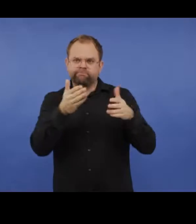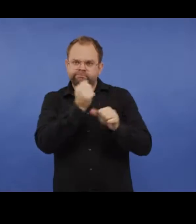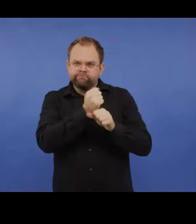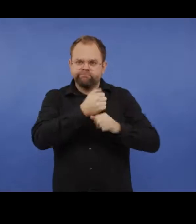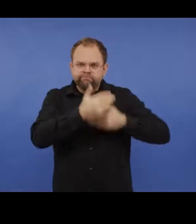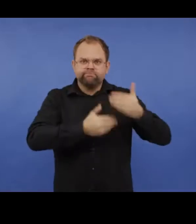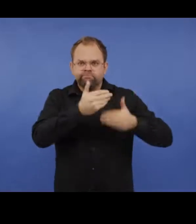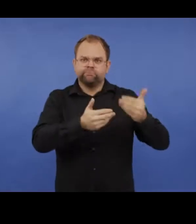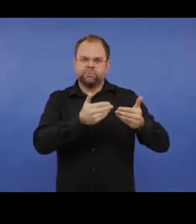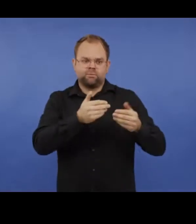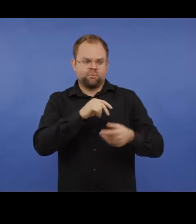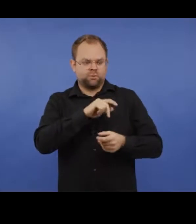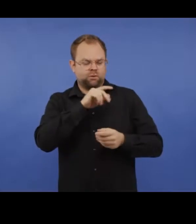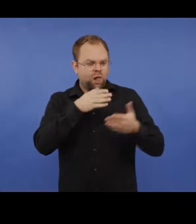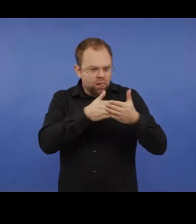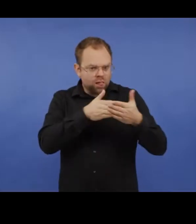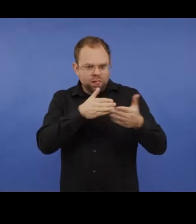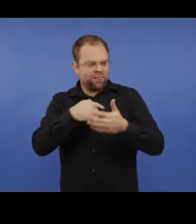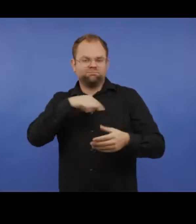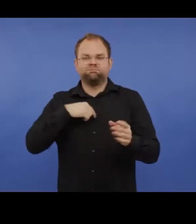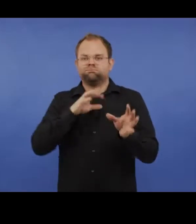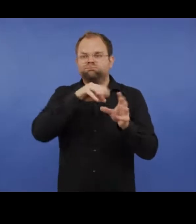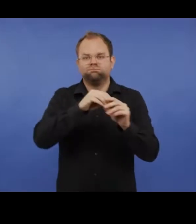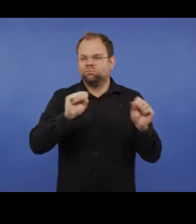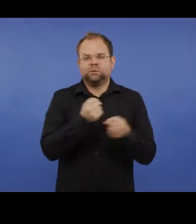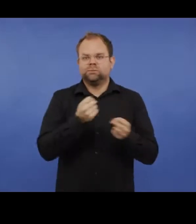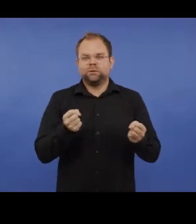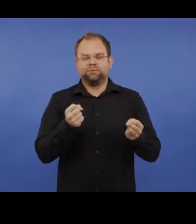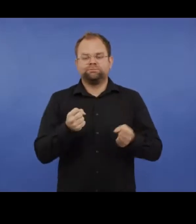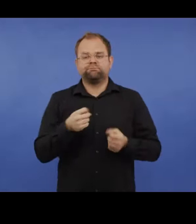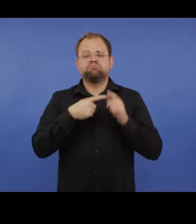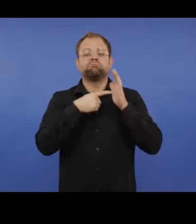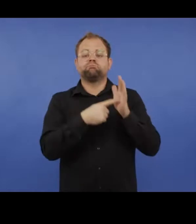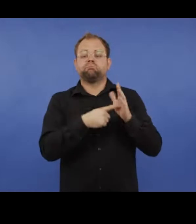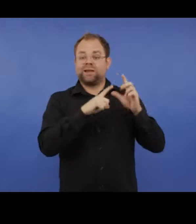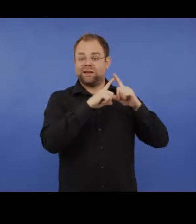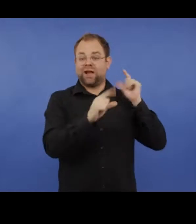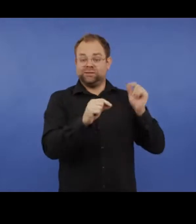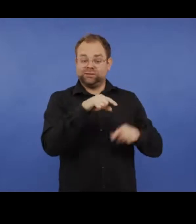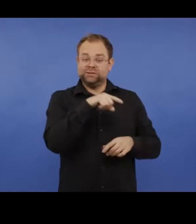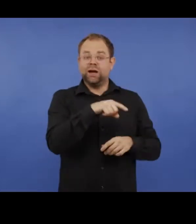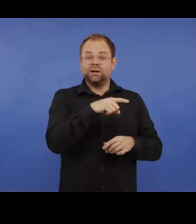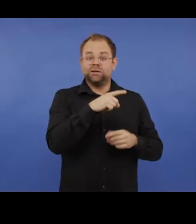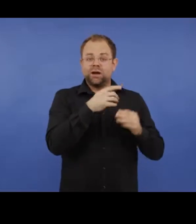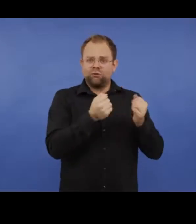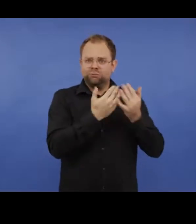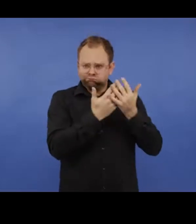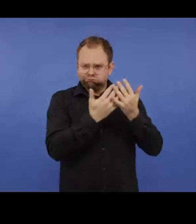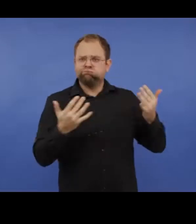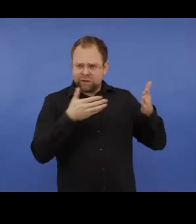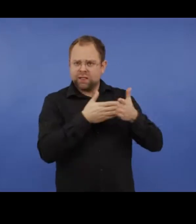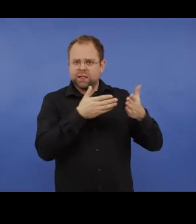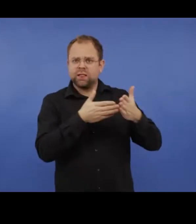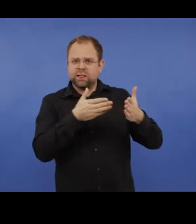has been going on for 14 days. The laws still cannot stop